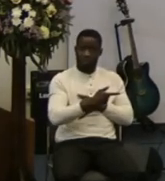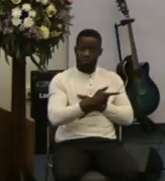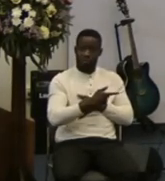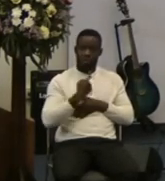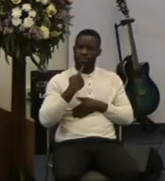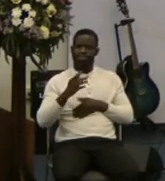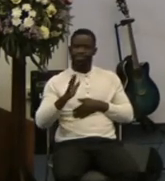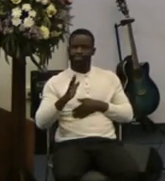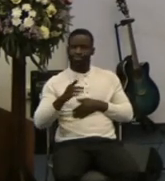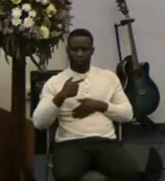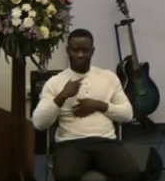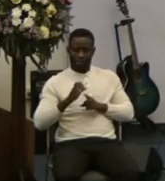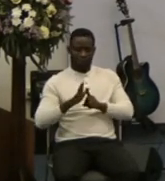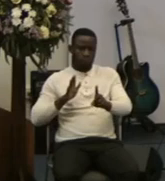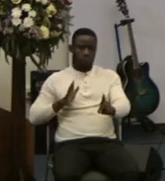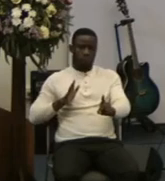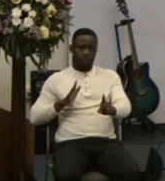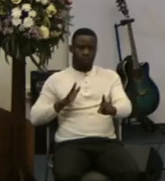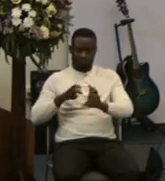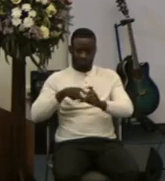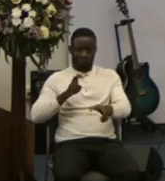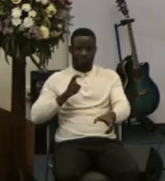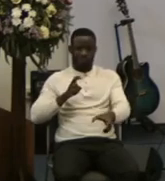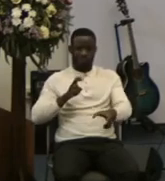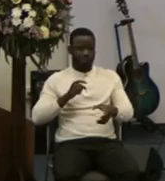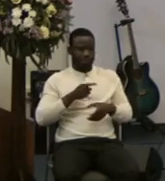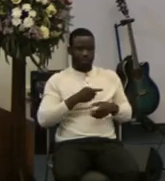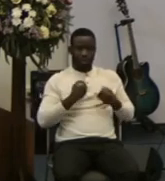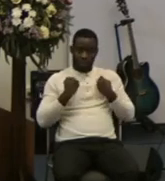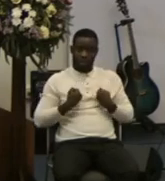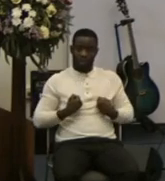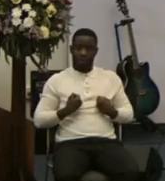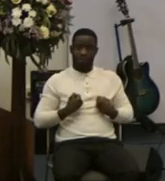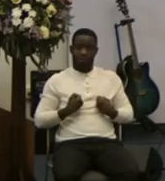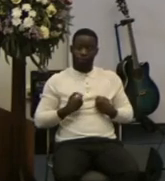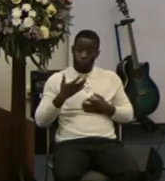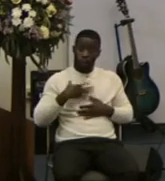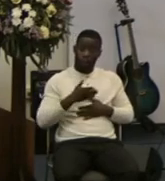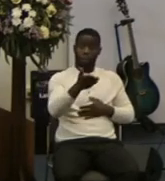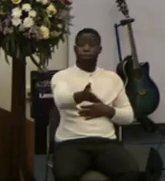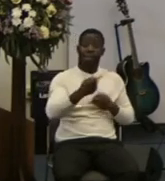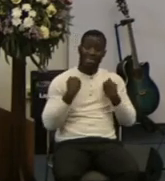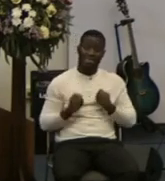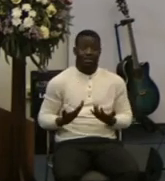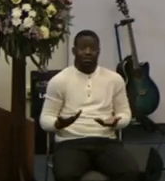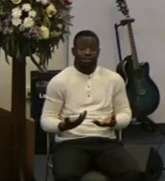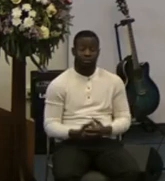write and say, I had to leave him back. I had to leave him behind. He was desperate to come, but he was